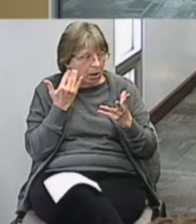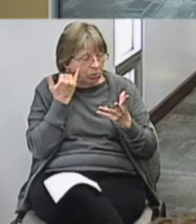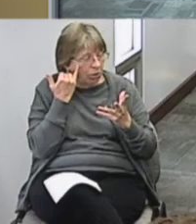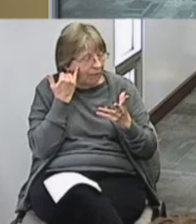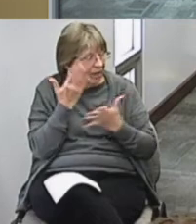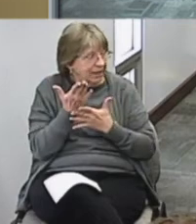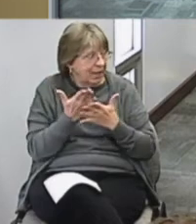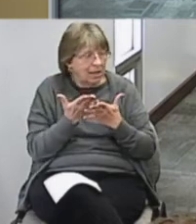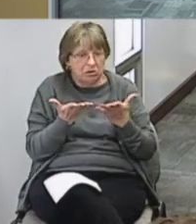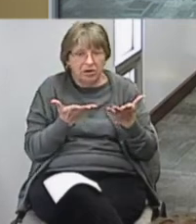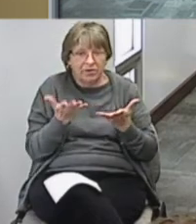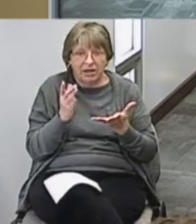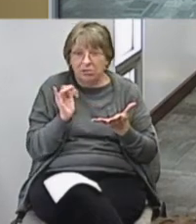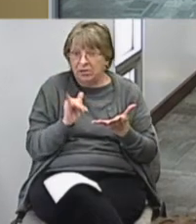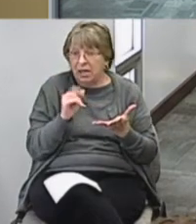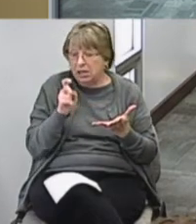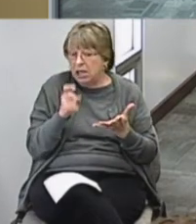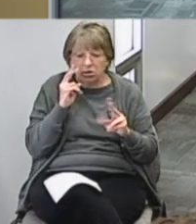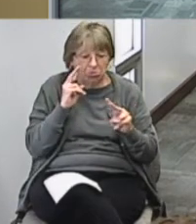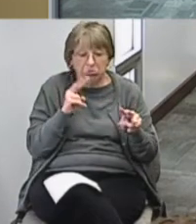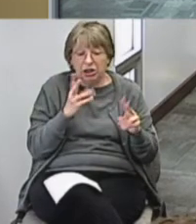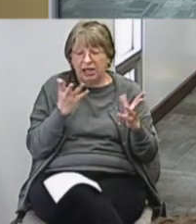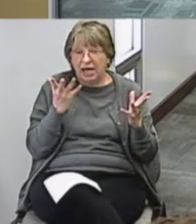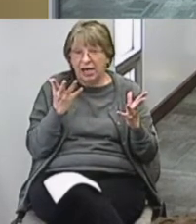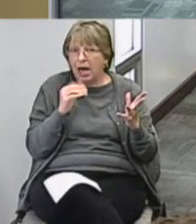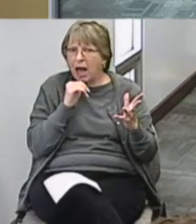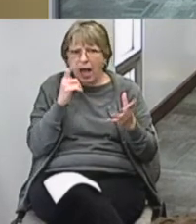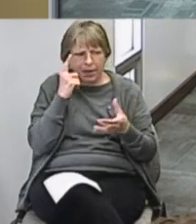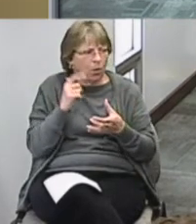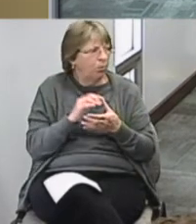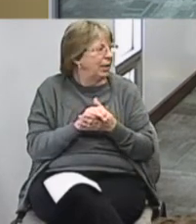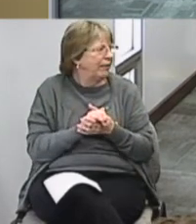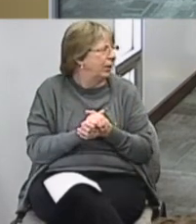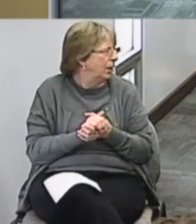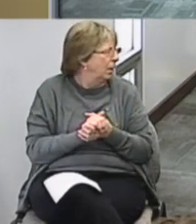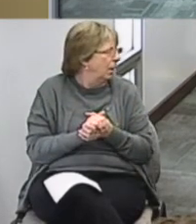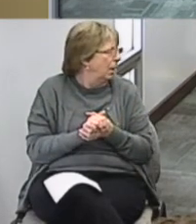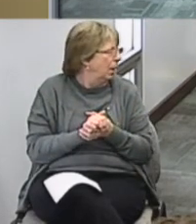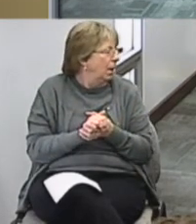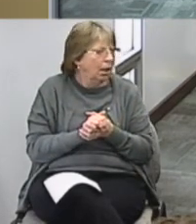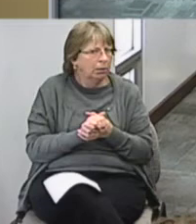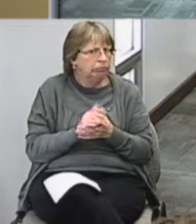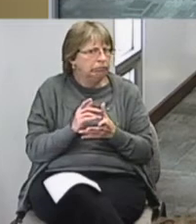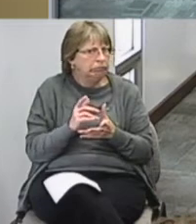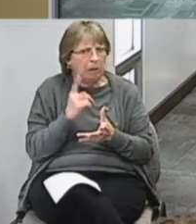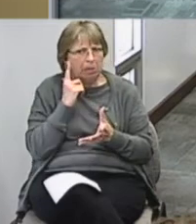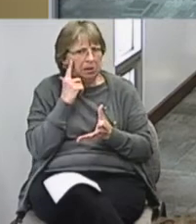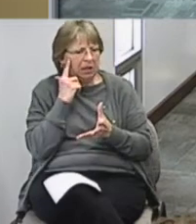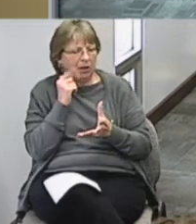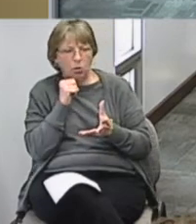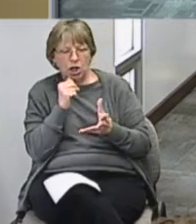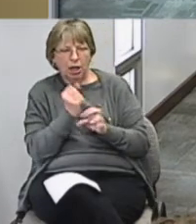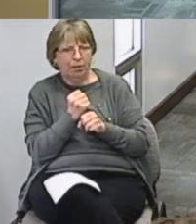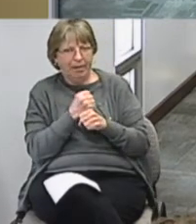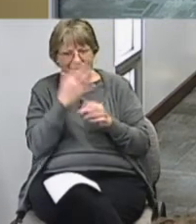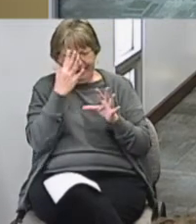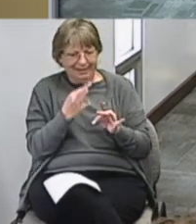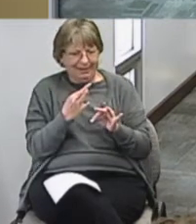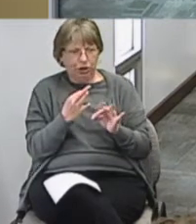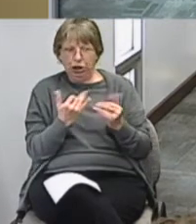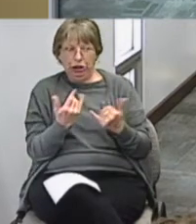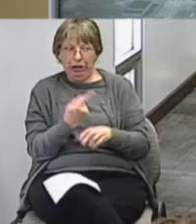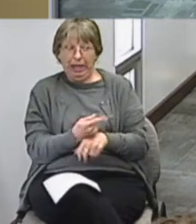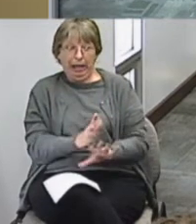could look at there as well. Because I don't believe, again, I'm being presumptuous, but I'm assuming that we're not going to make a decision on this